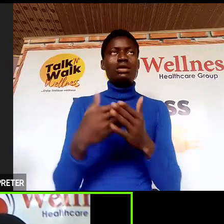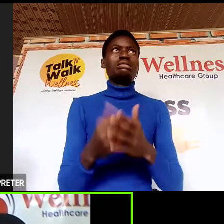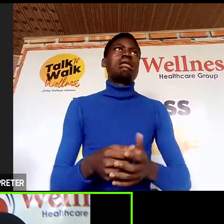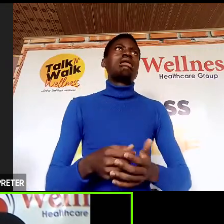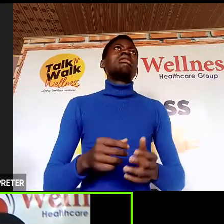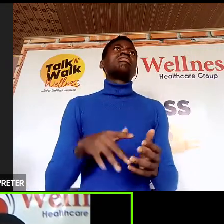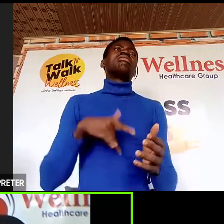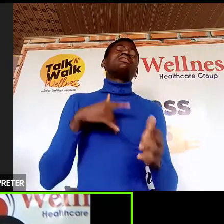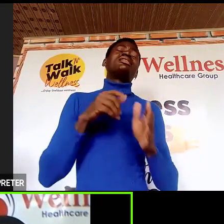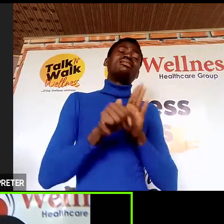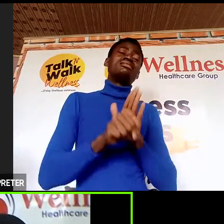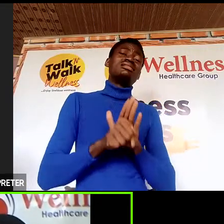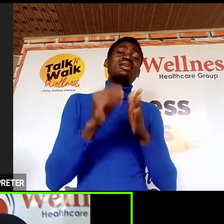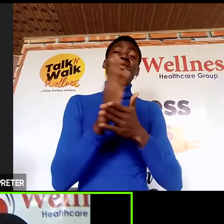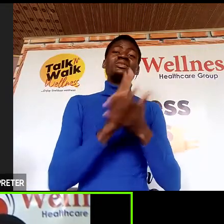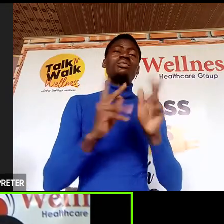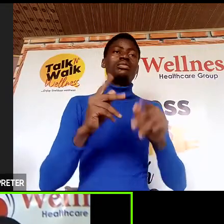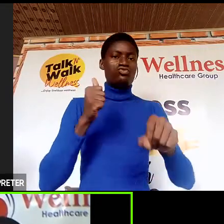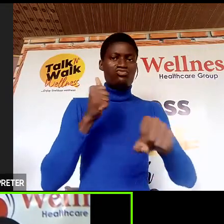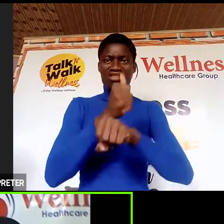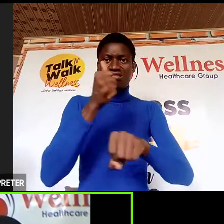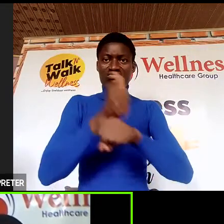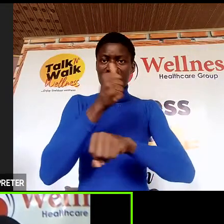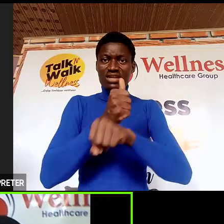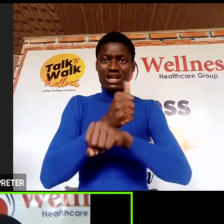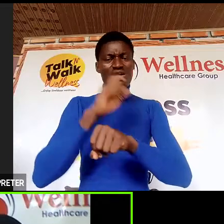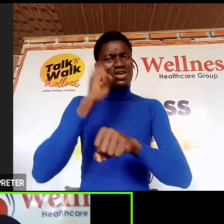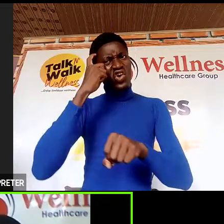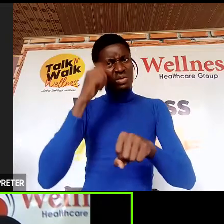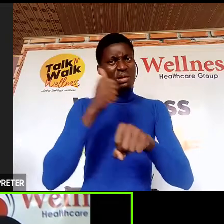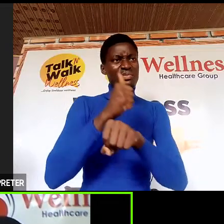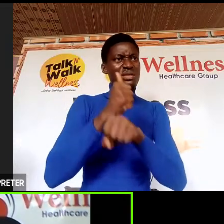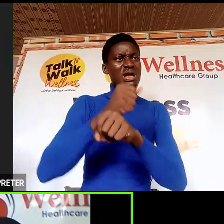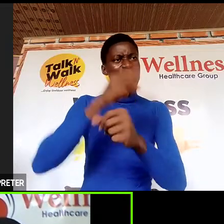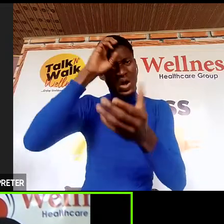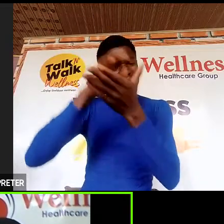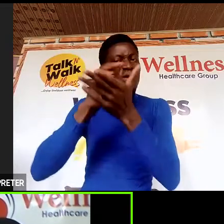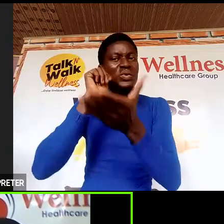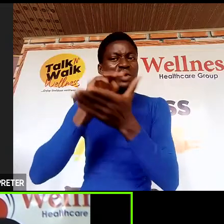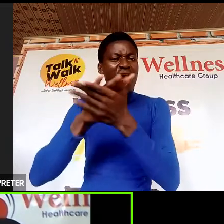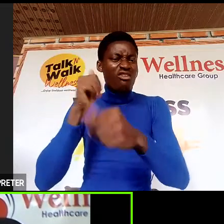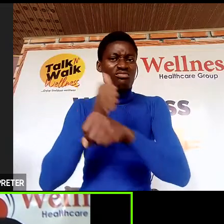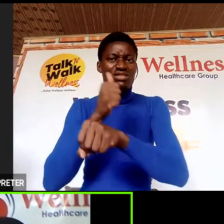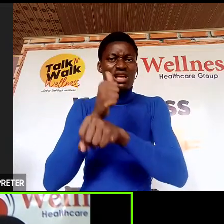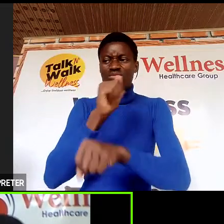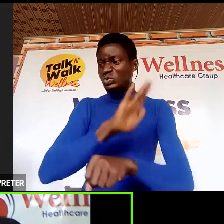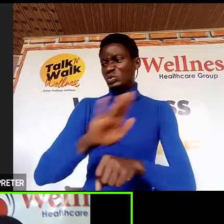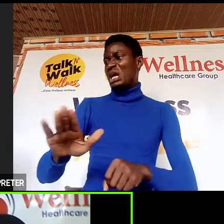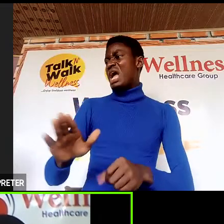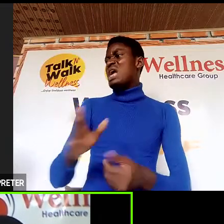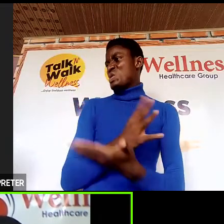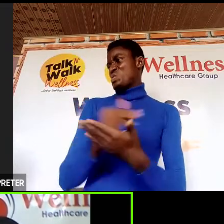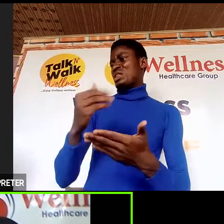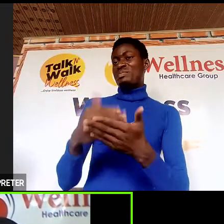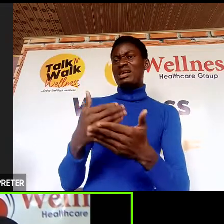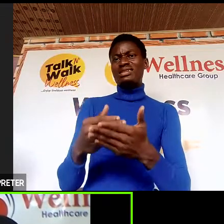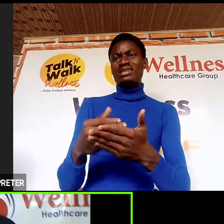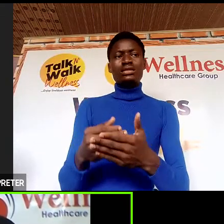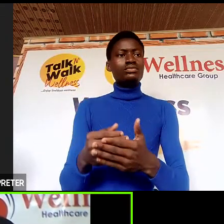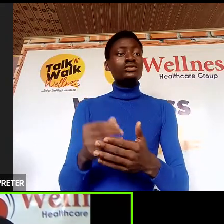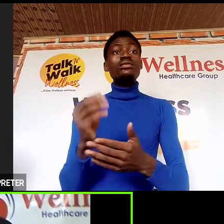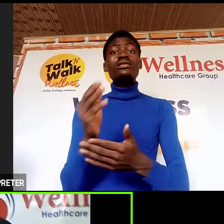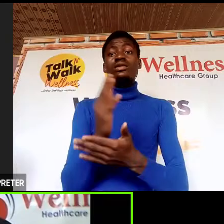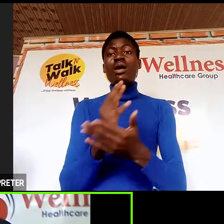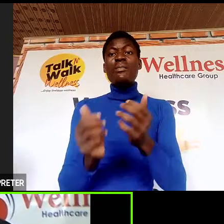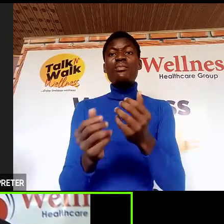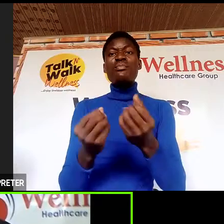wives, they're blaming their children for the stress that money creates upon them. Is it still about the